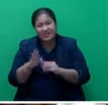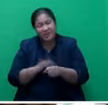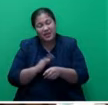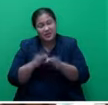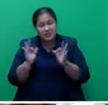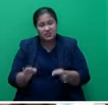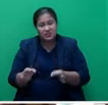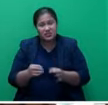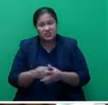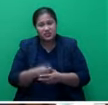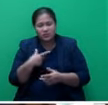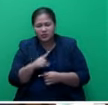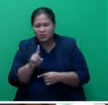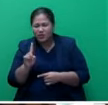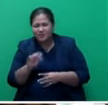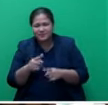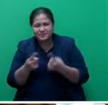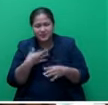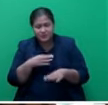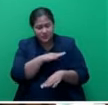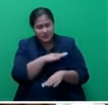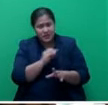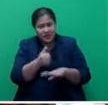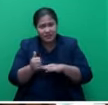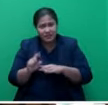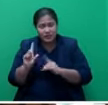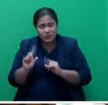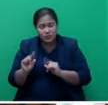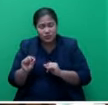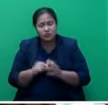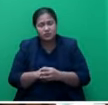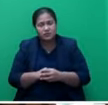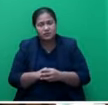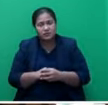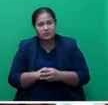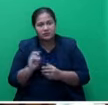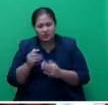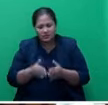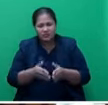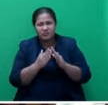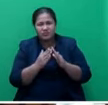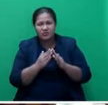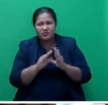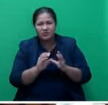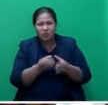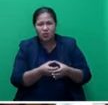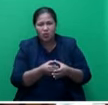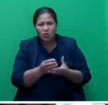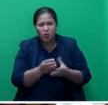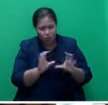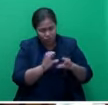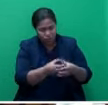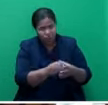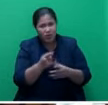In one of the earlier things that the Bainimarama government also did, Mr. Speaker, sir, was that it set up a commission of inquiry into the